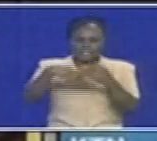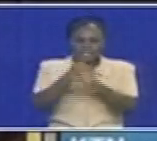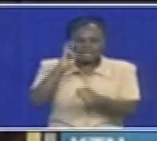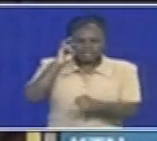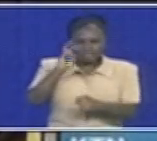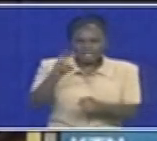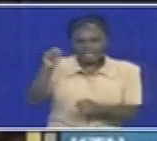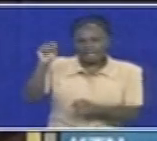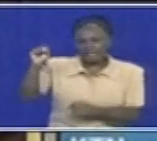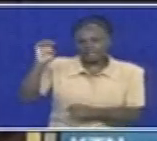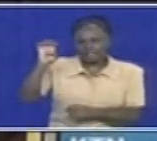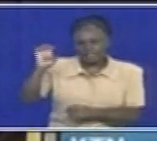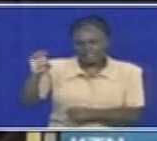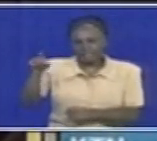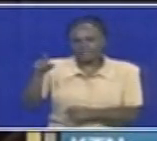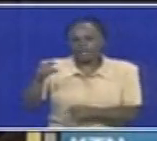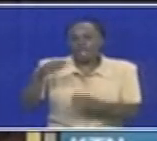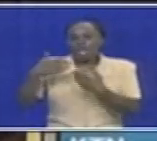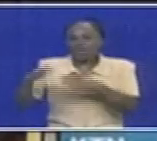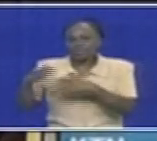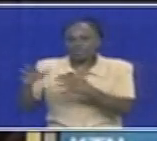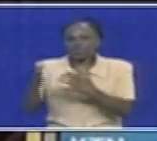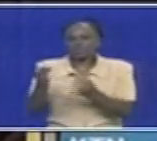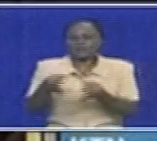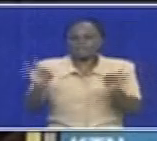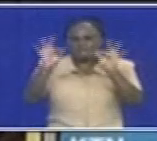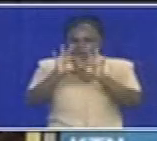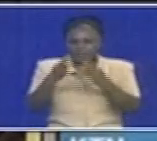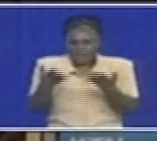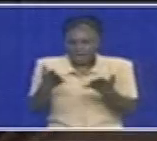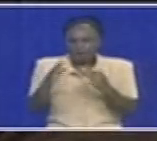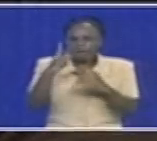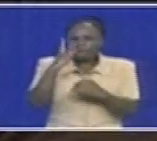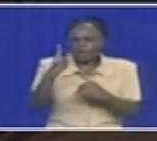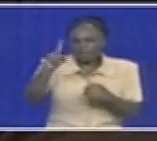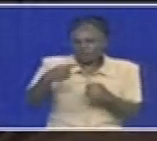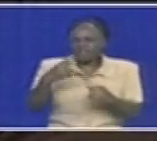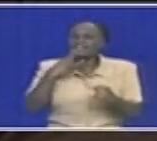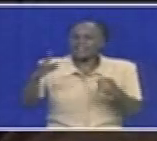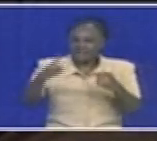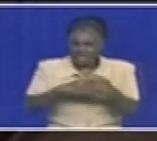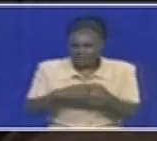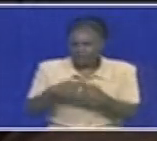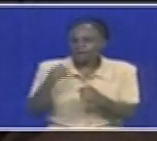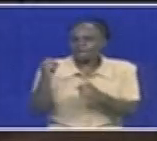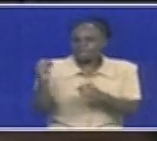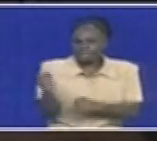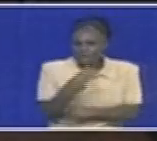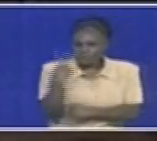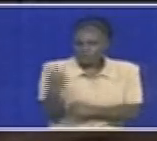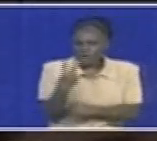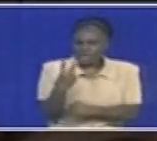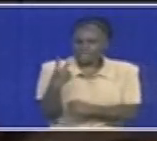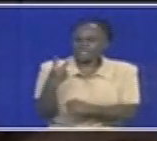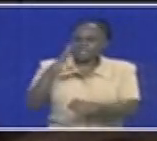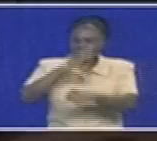the NSE 20 losing value, but right now we are stable at 4,900, though in February we had reached the 5,000, you can